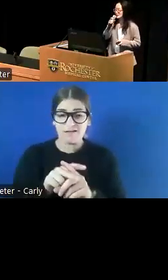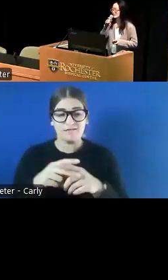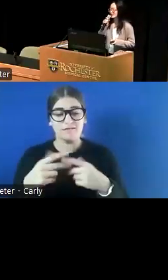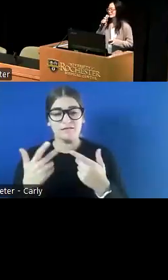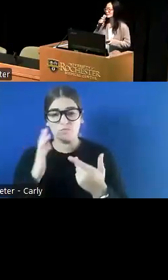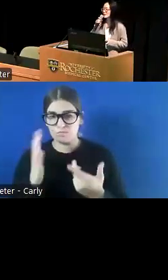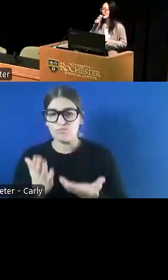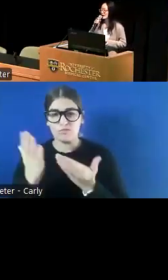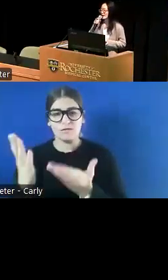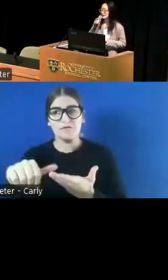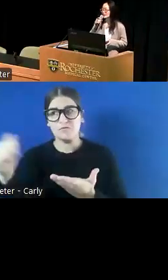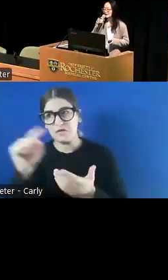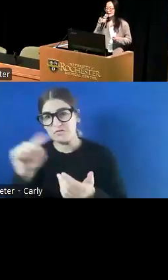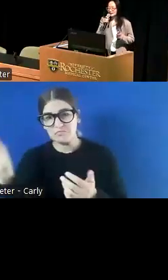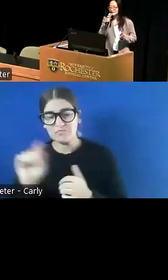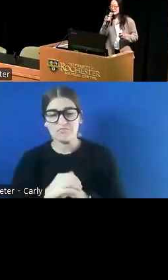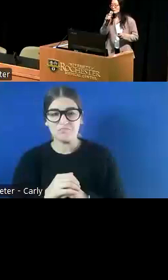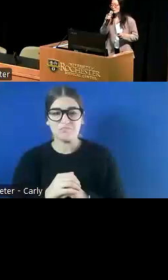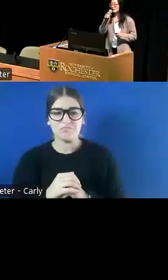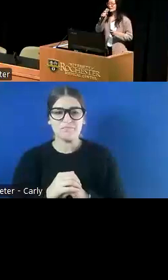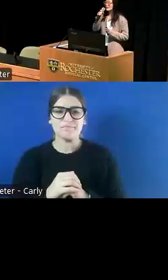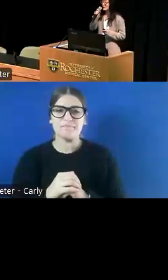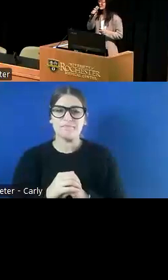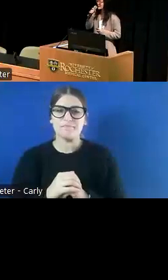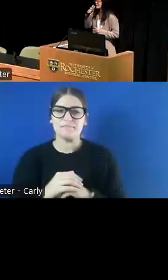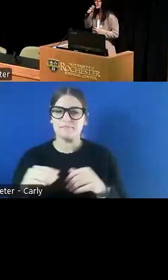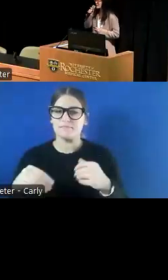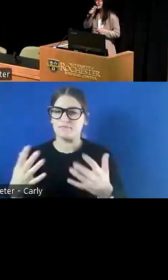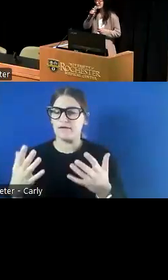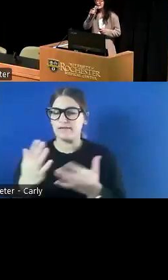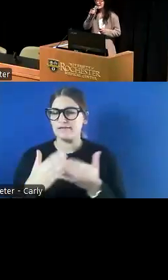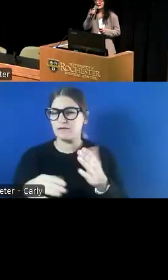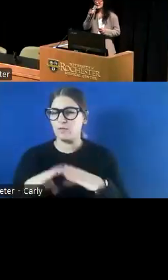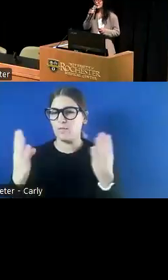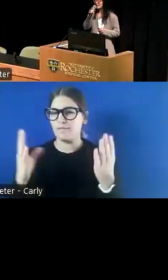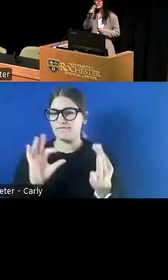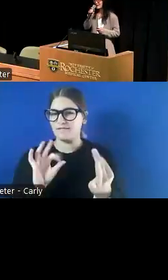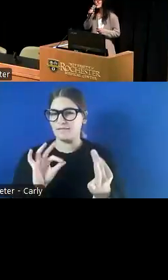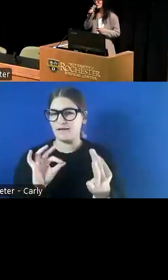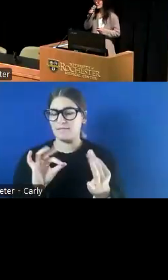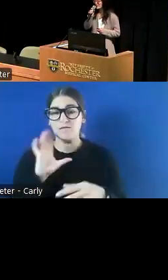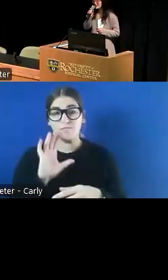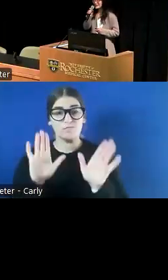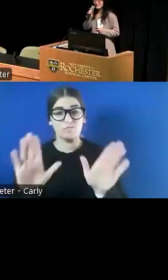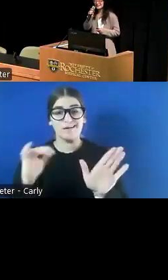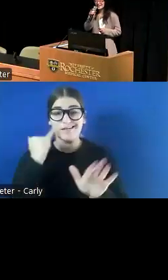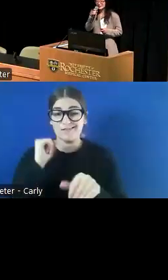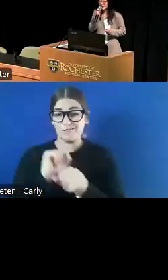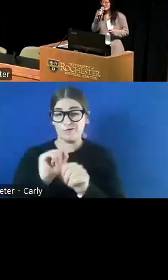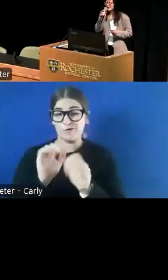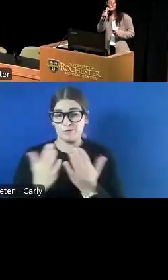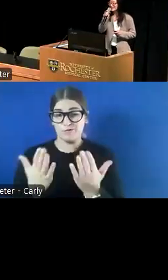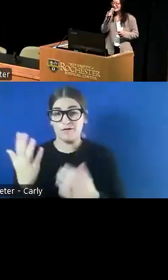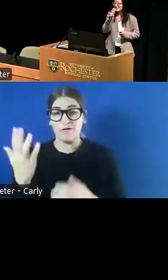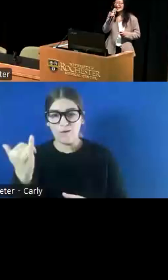it to other people. And they left some qualitative, like open-ended feedback saying that it would be great to have a workbook because there's a